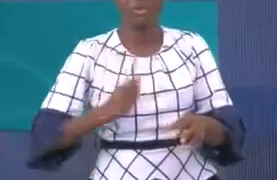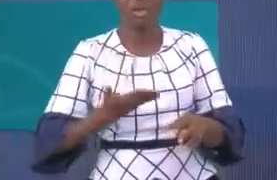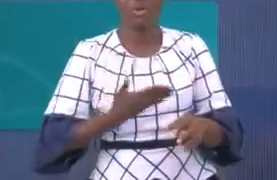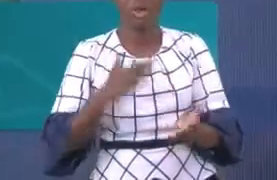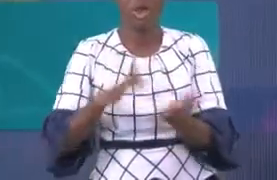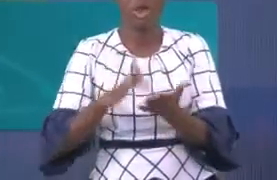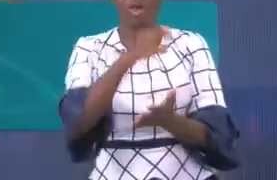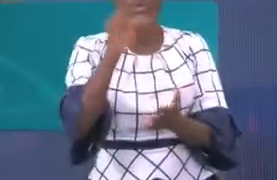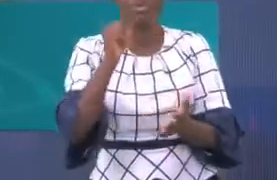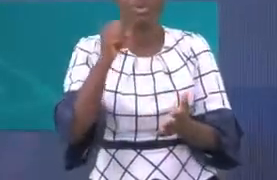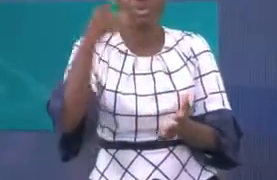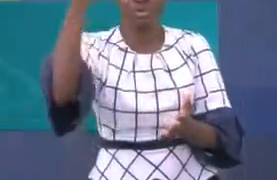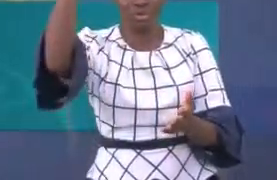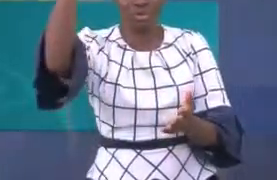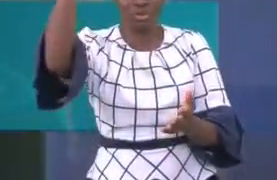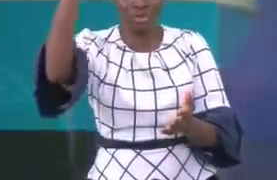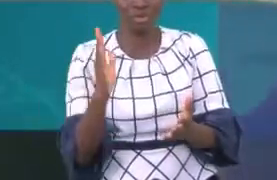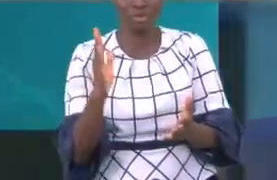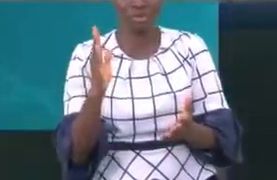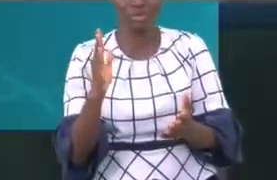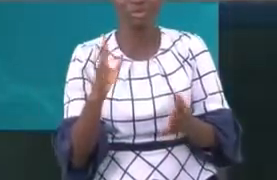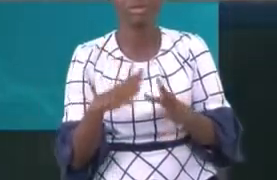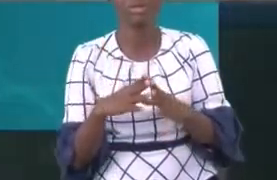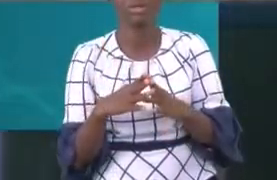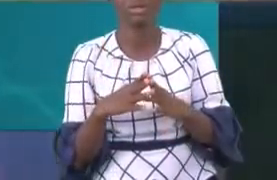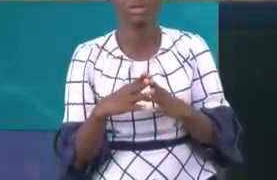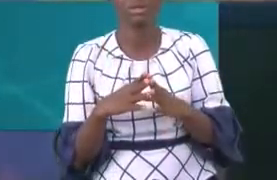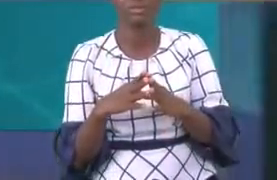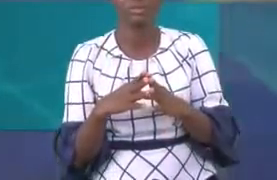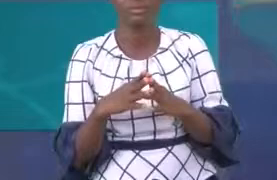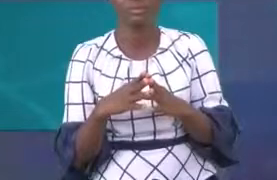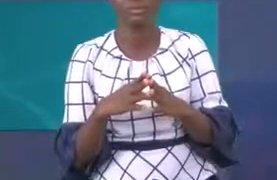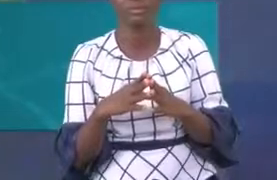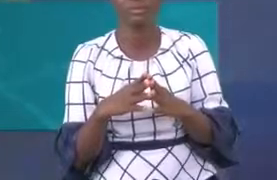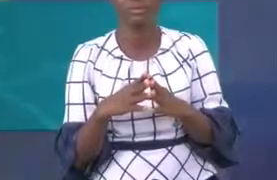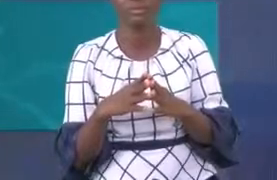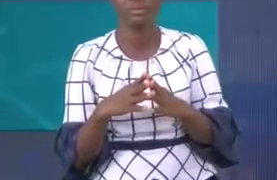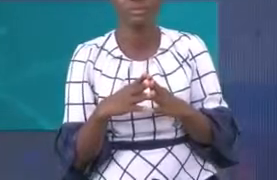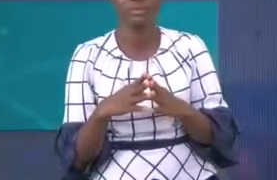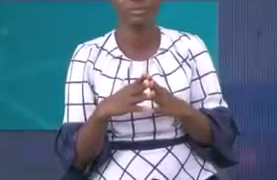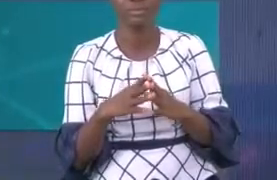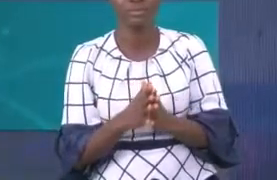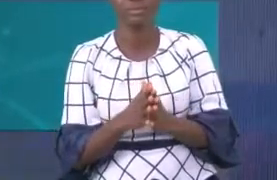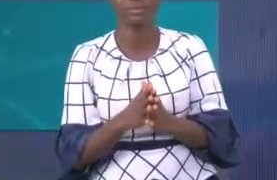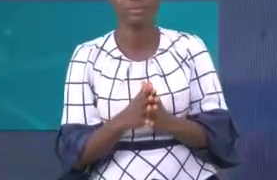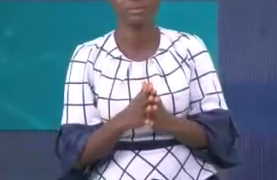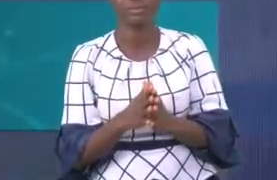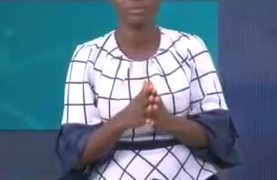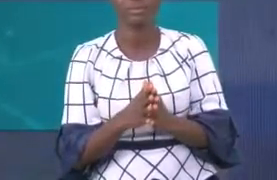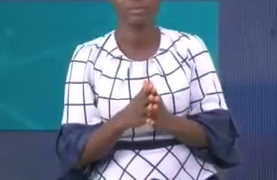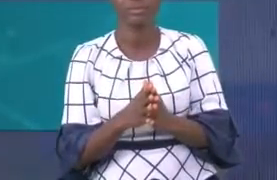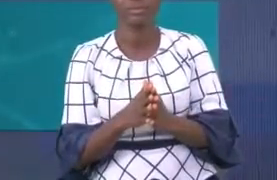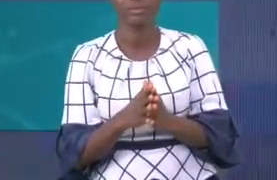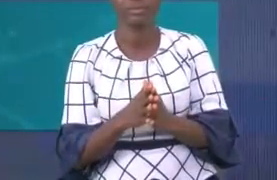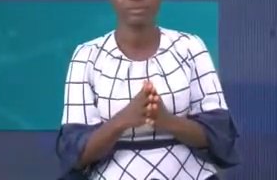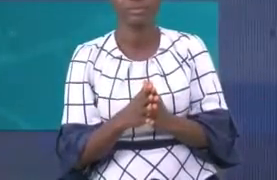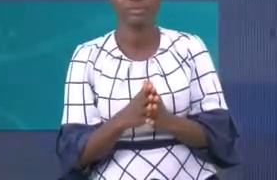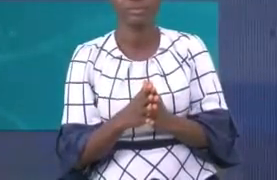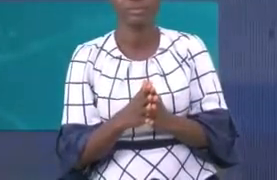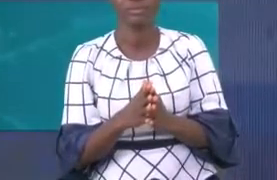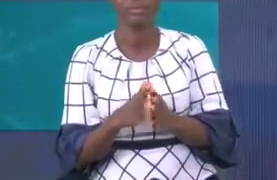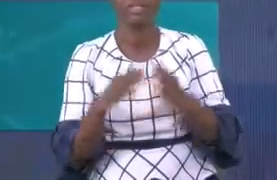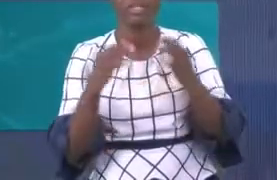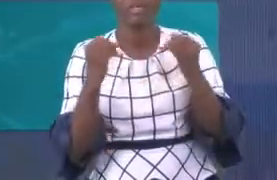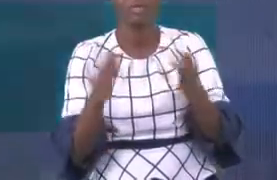of our glorious God. Many other people have come. They